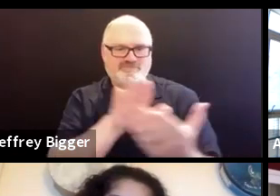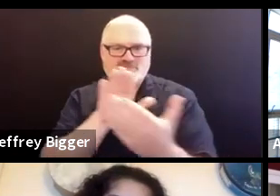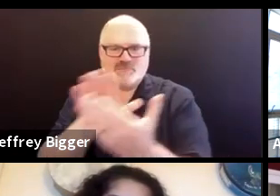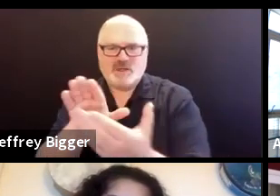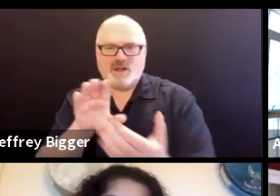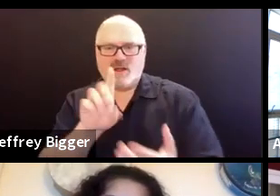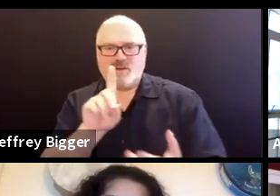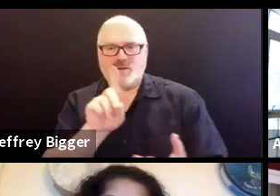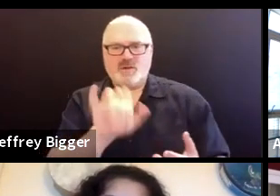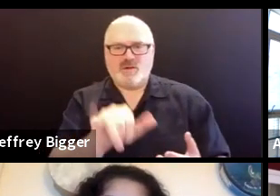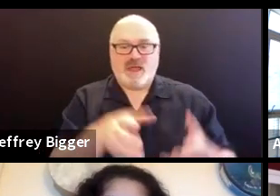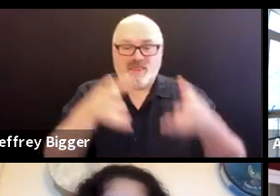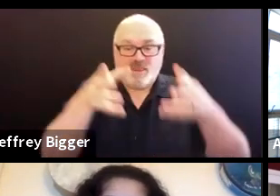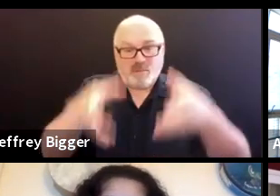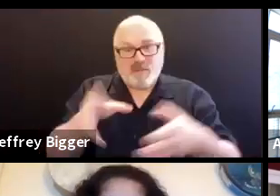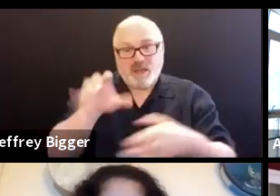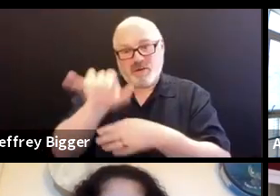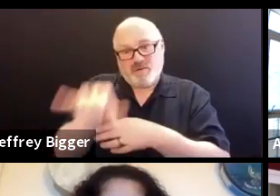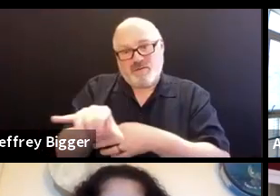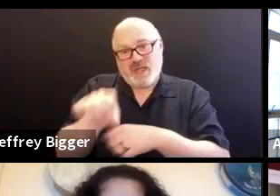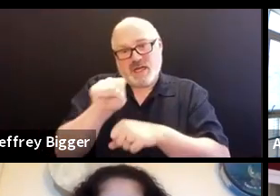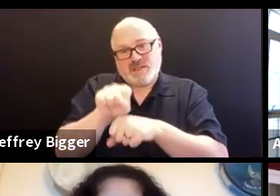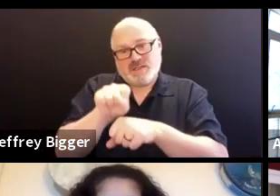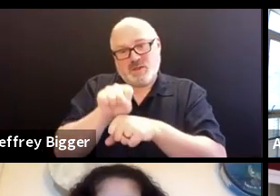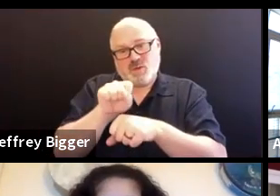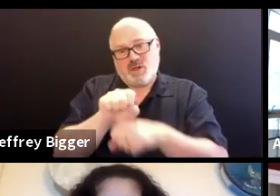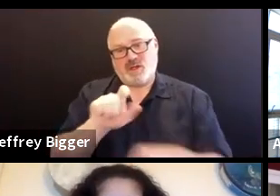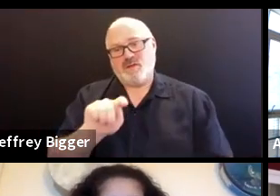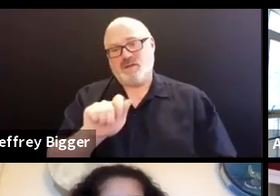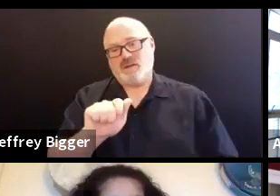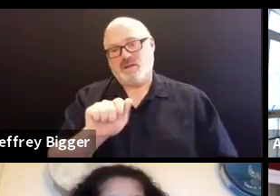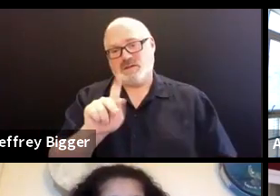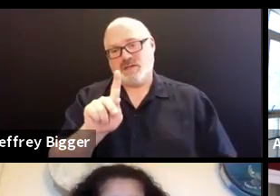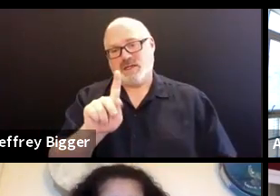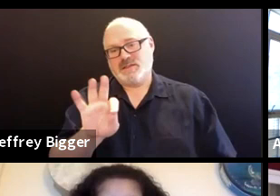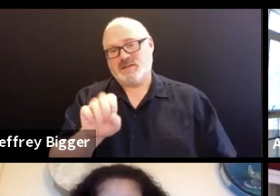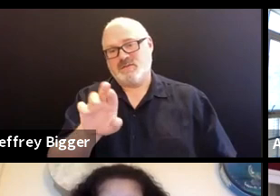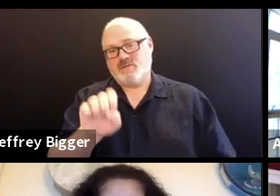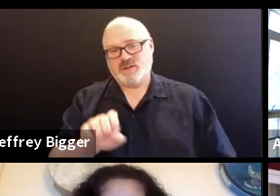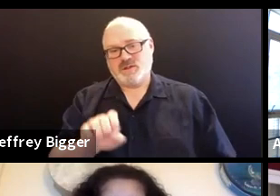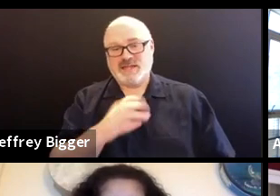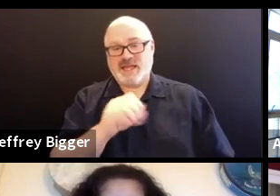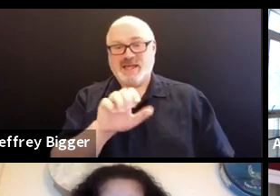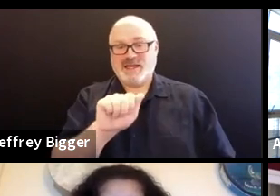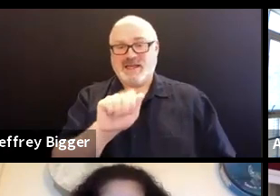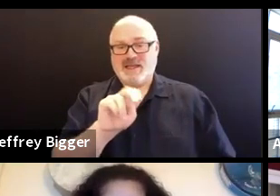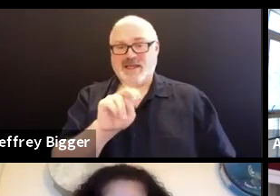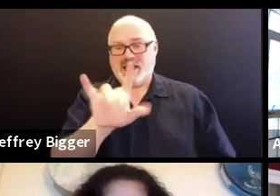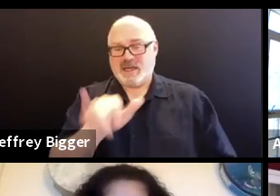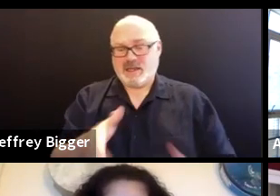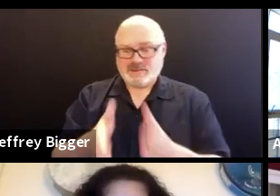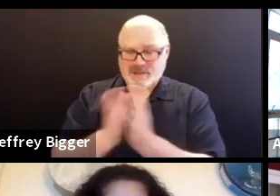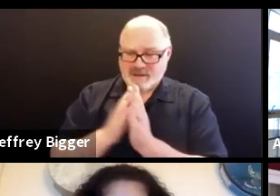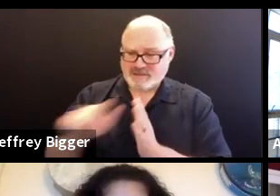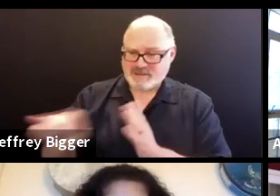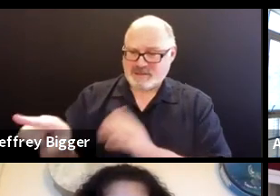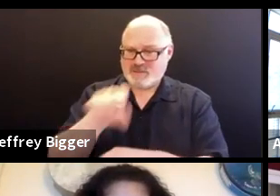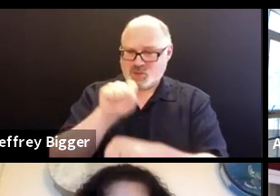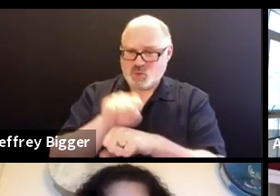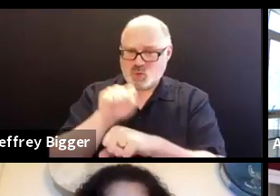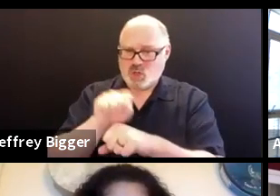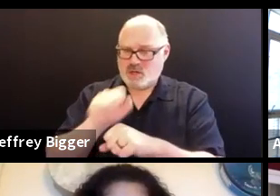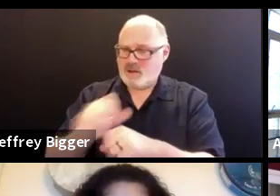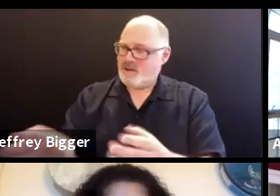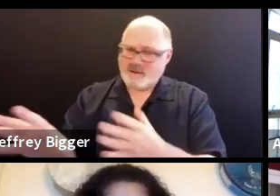The remainder of it is the work of the task forces, and Andy has really asked the task forces to work on an accelerated